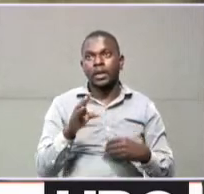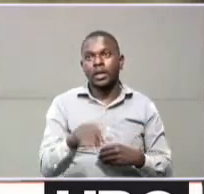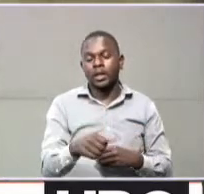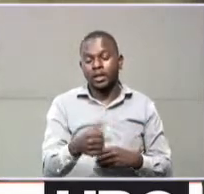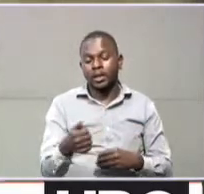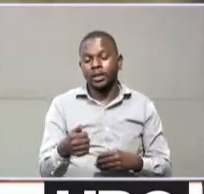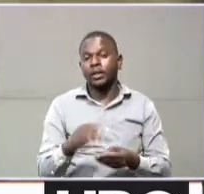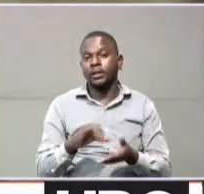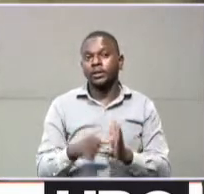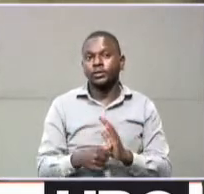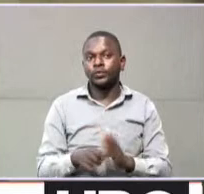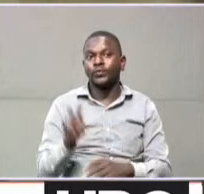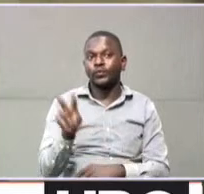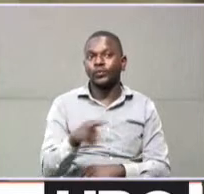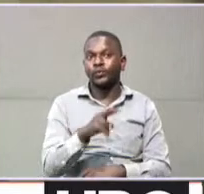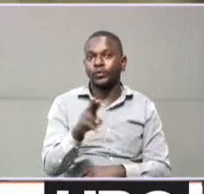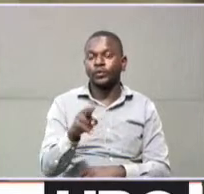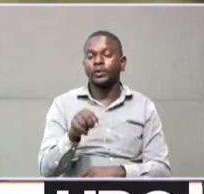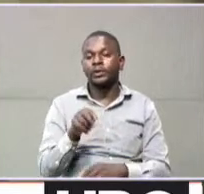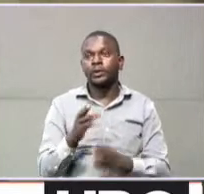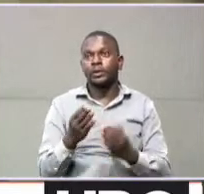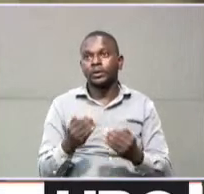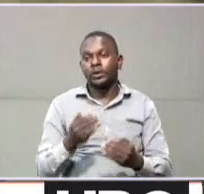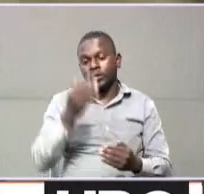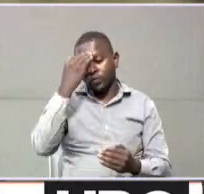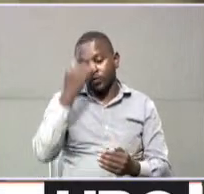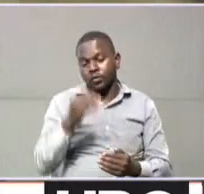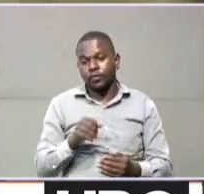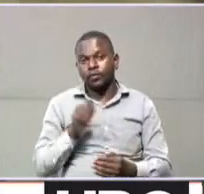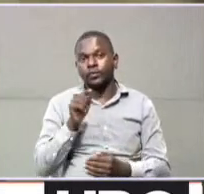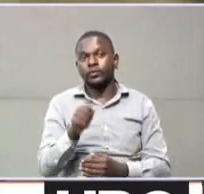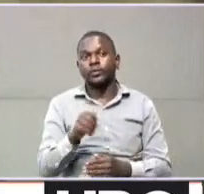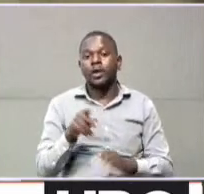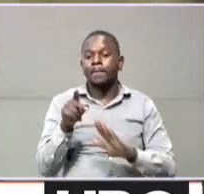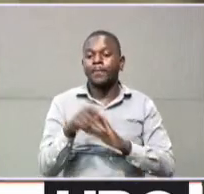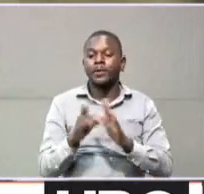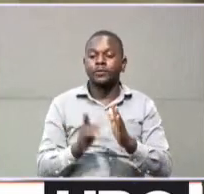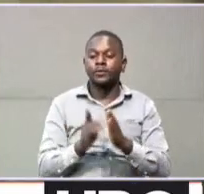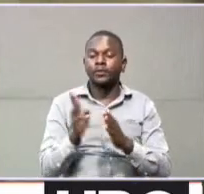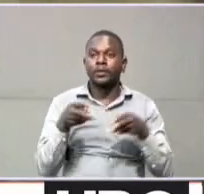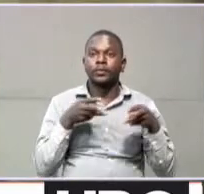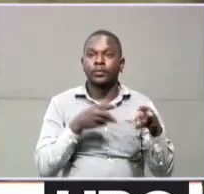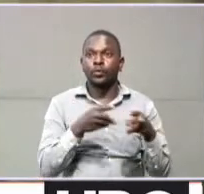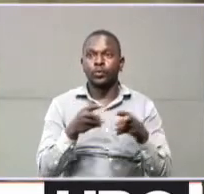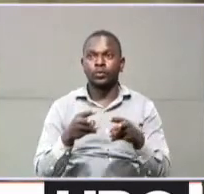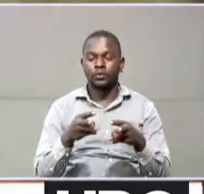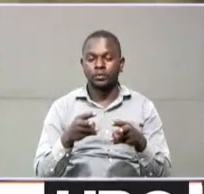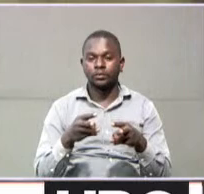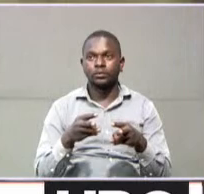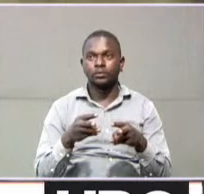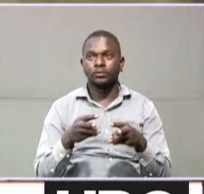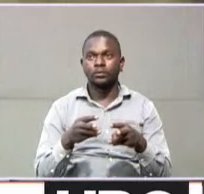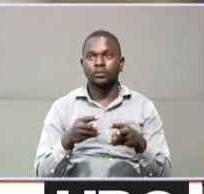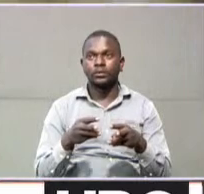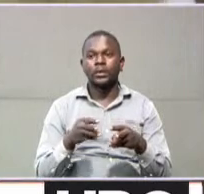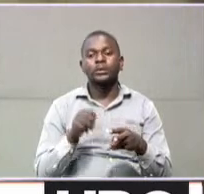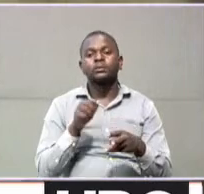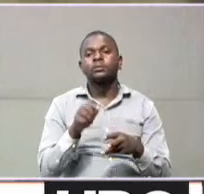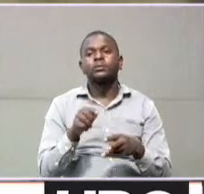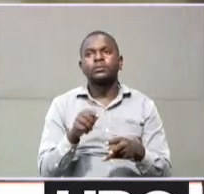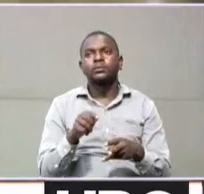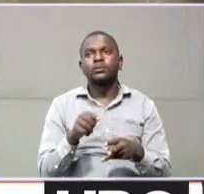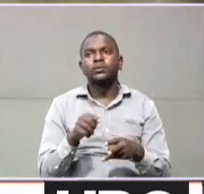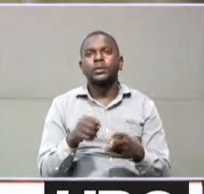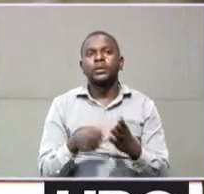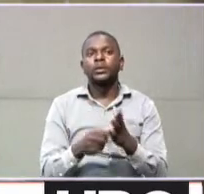issue related to that now why we said this parish development model has been mooted as if it's the one which is